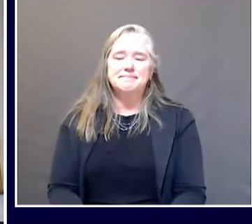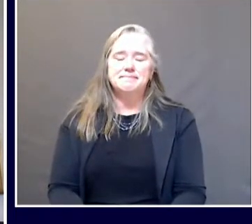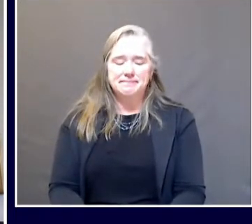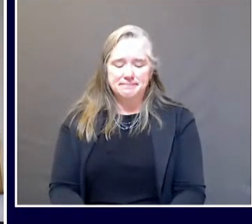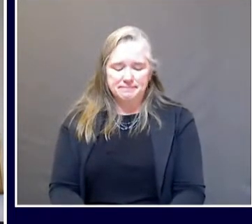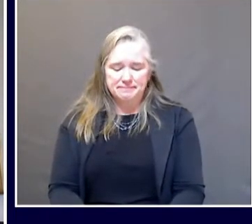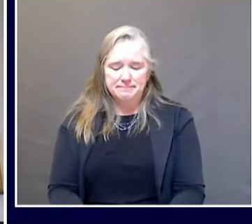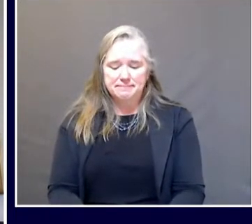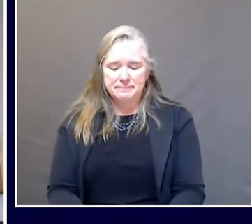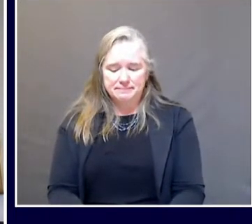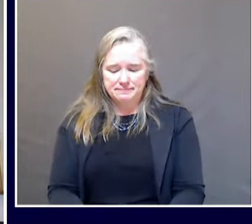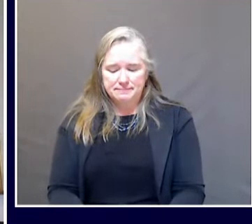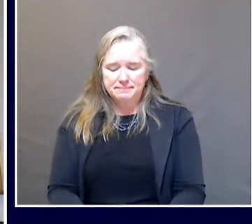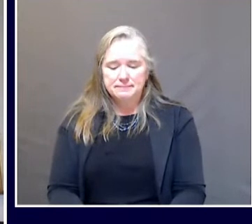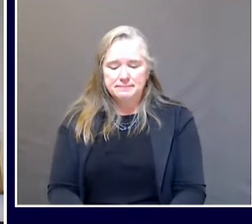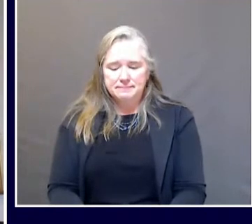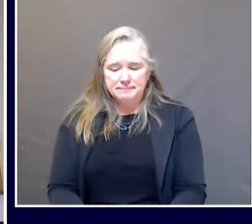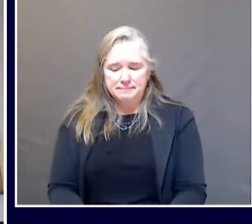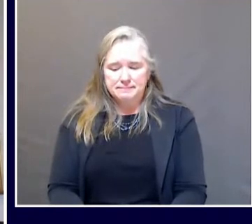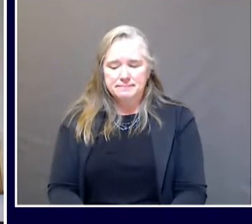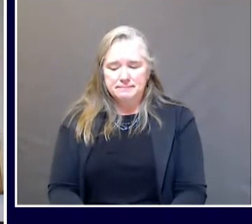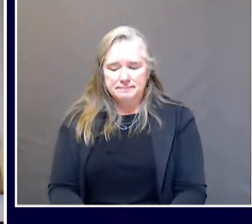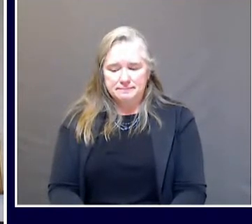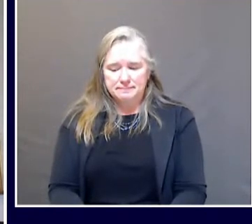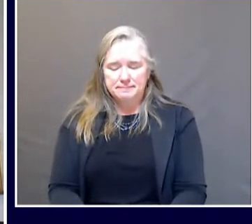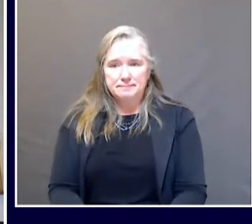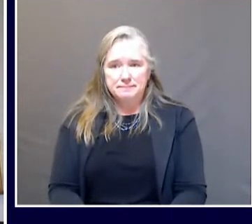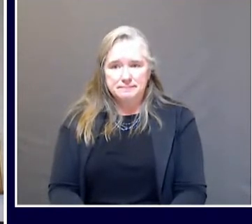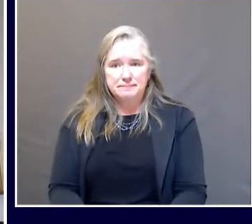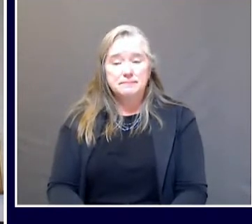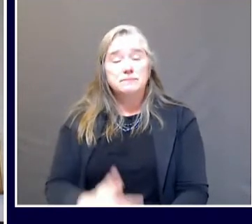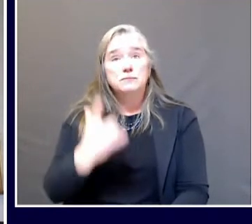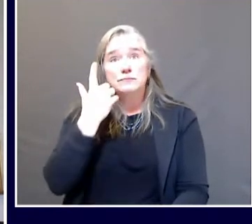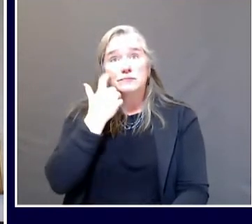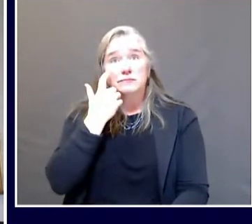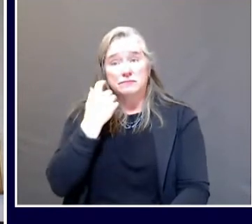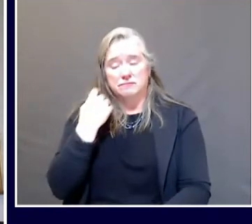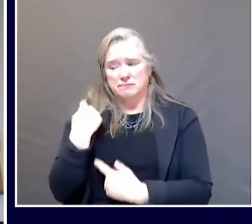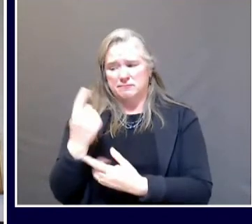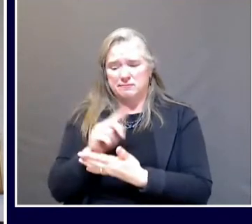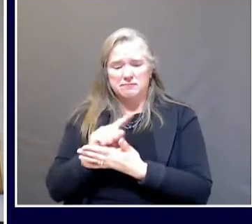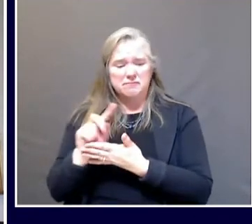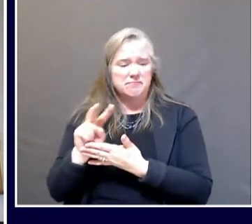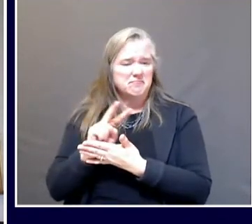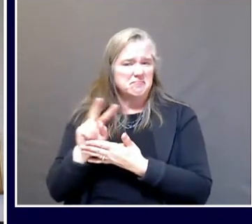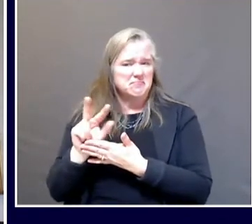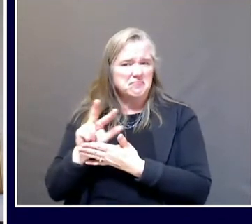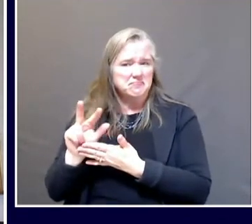So there's been some concern in recent weeks about